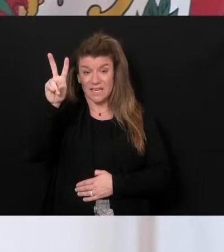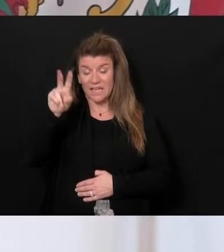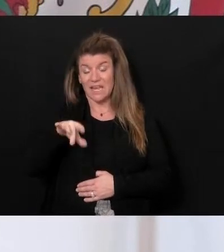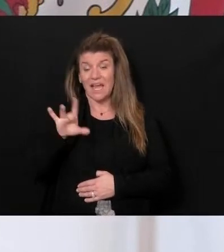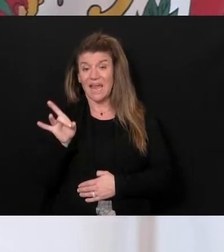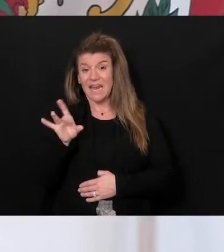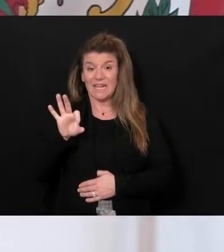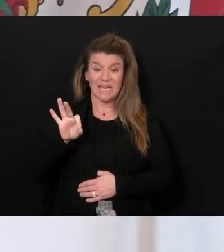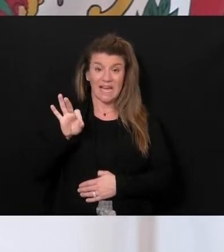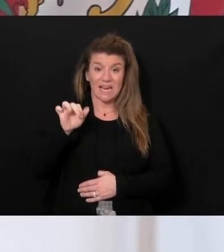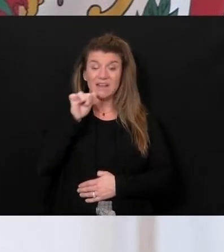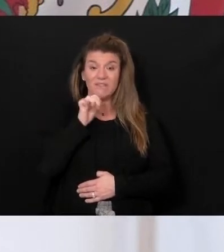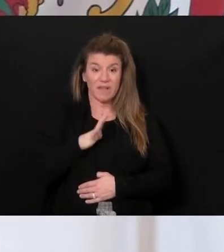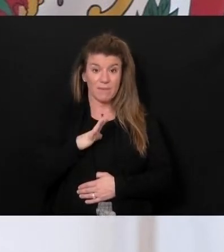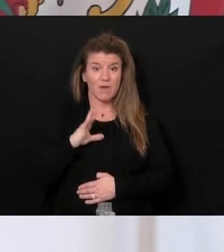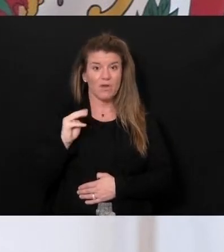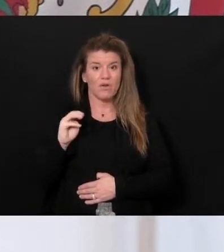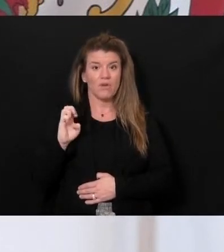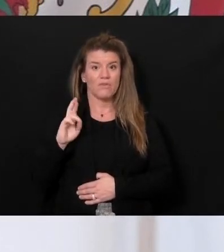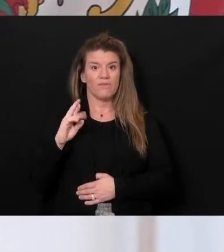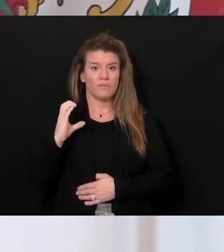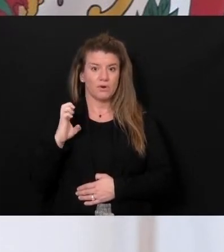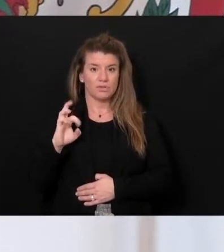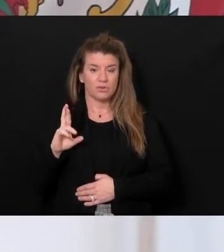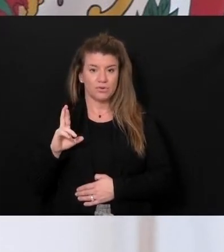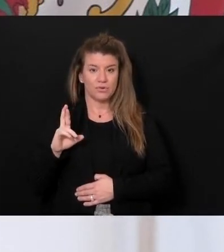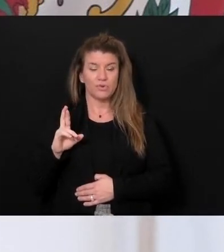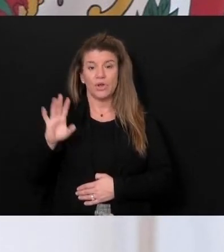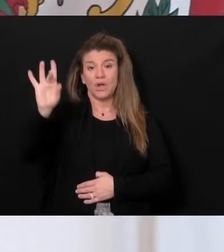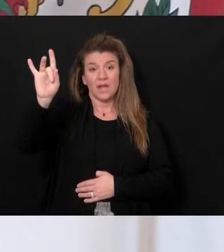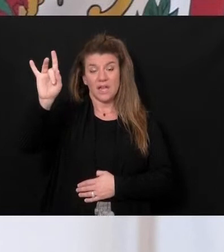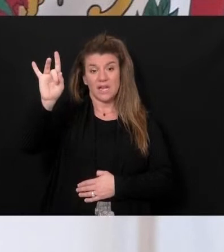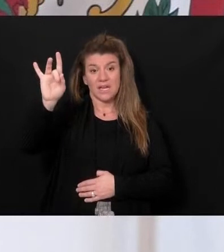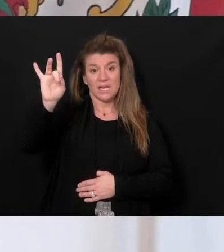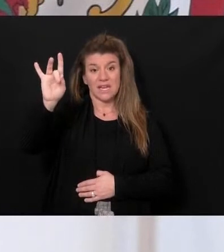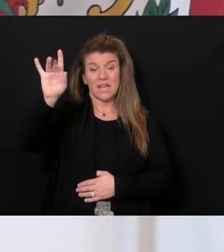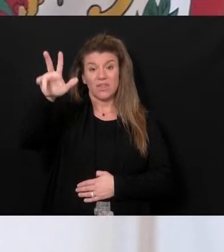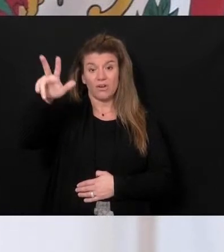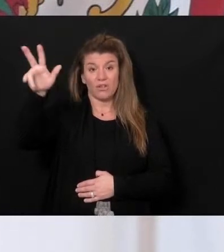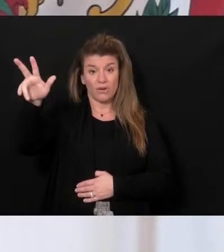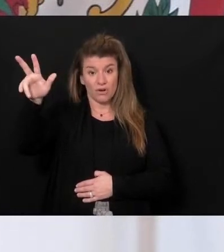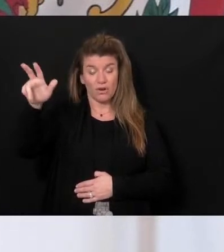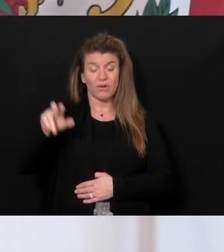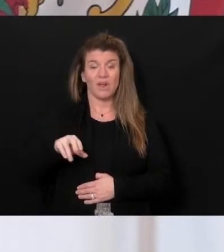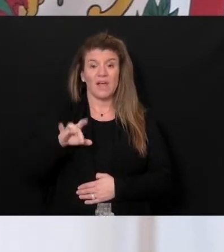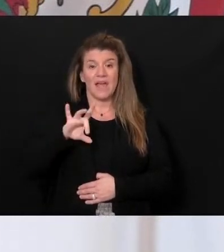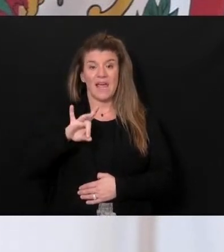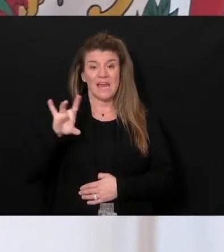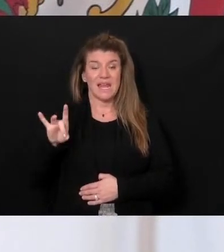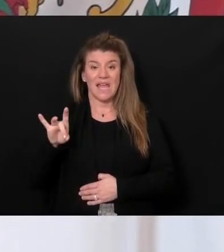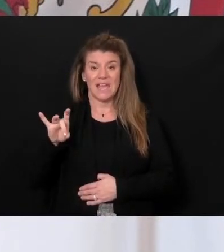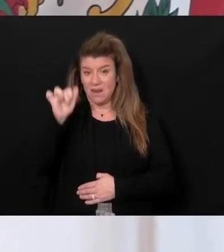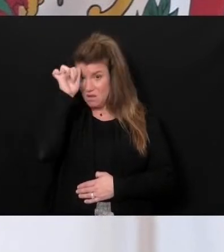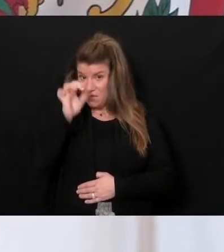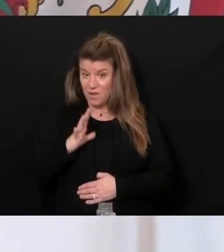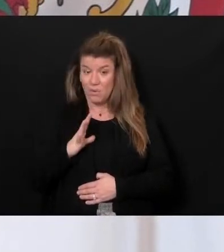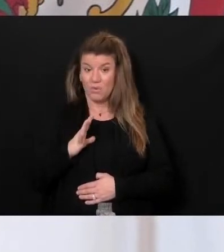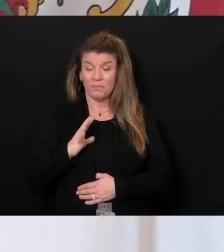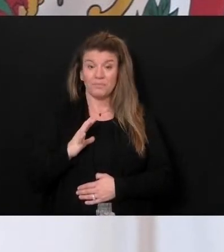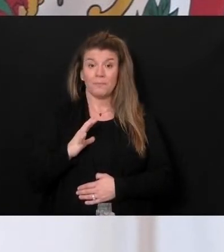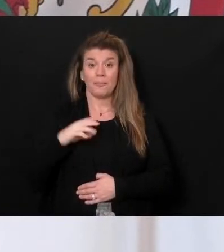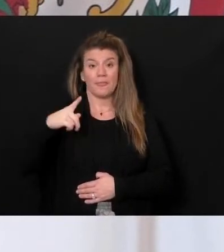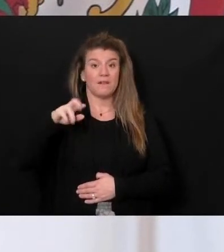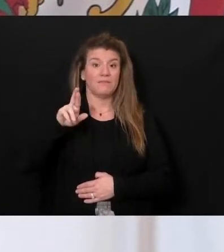an 89-year-old female from Mercer County. Our 1,833rd death, an 88-year-old male